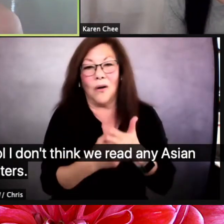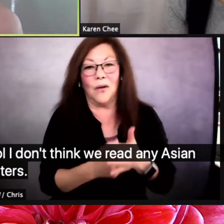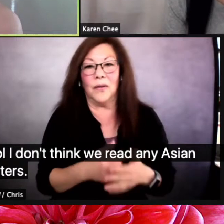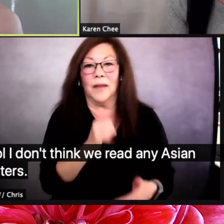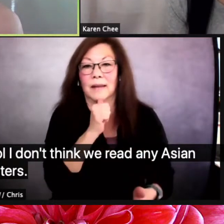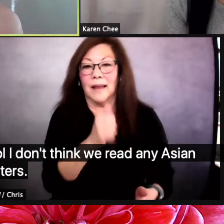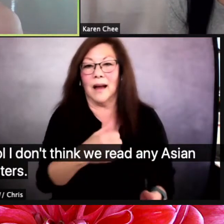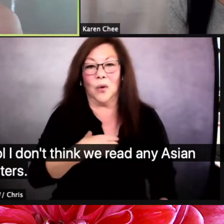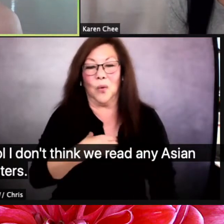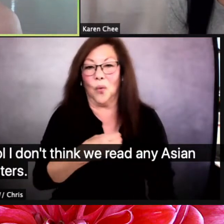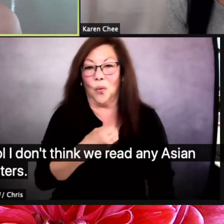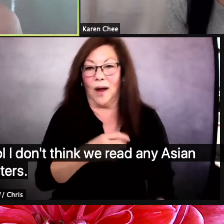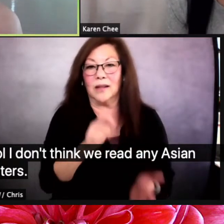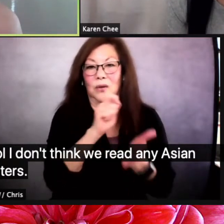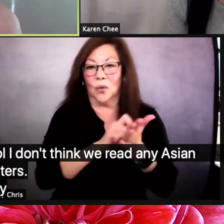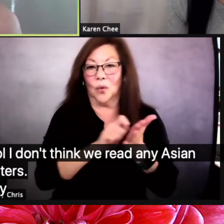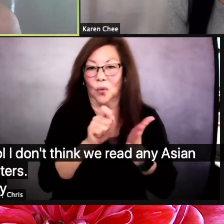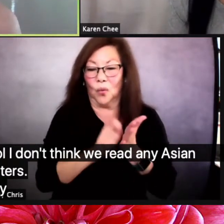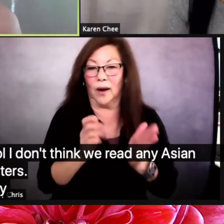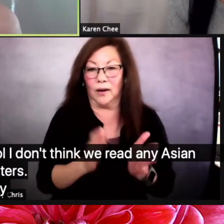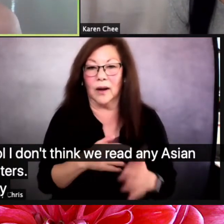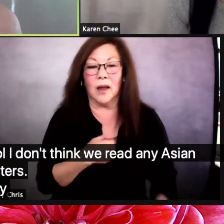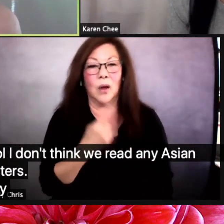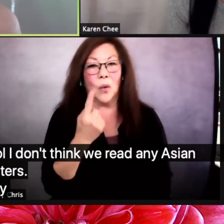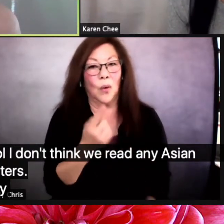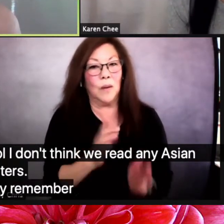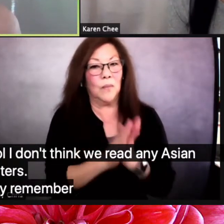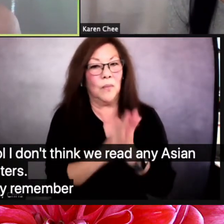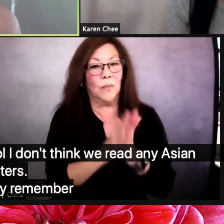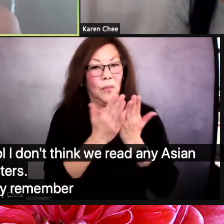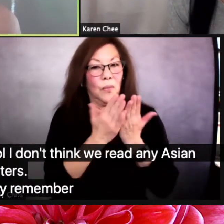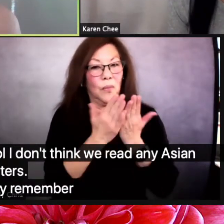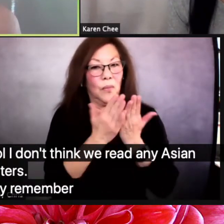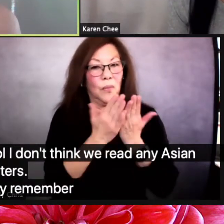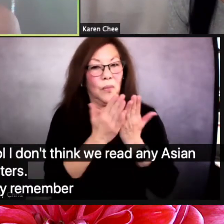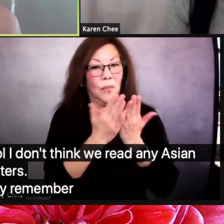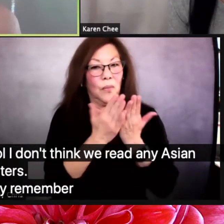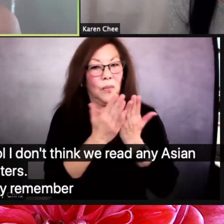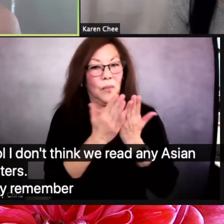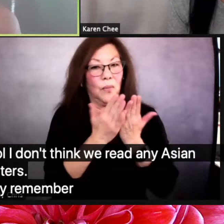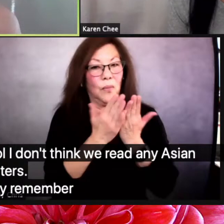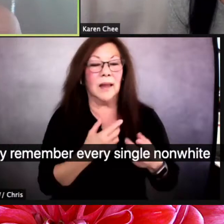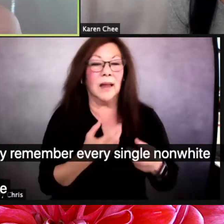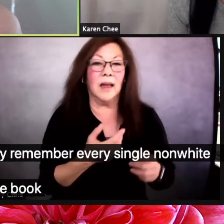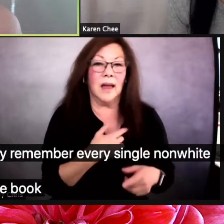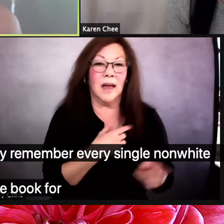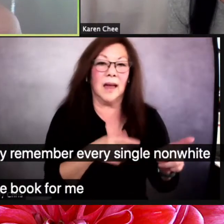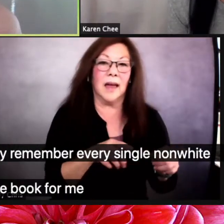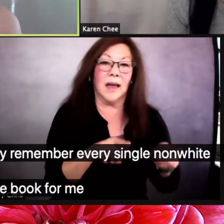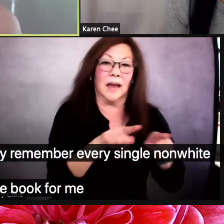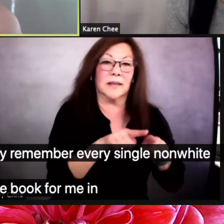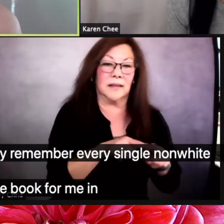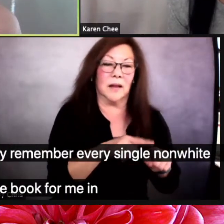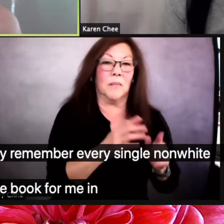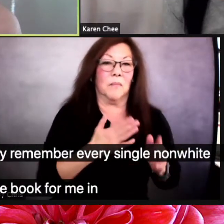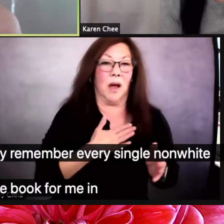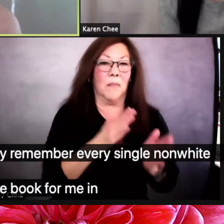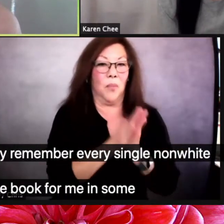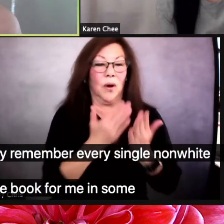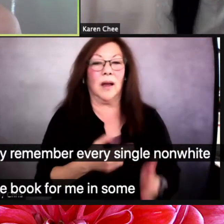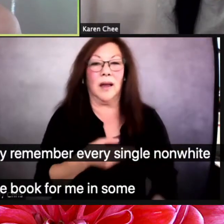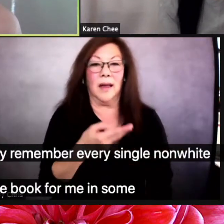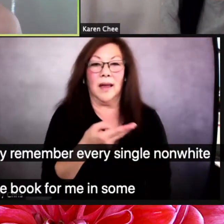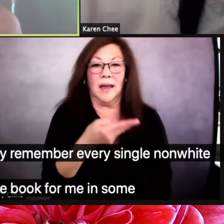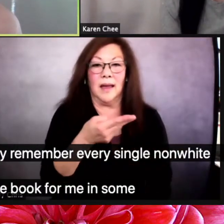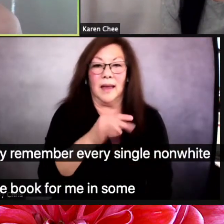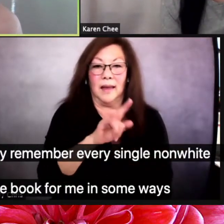so like one really formative book for me, and in some ways formative for How Much of These Hills is Gold, is Toni Morrison's Beloved. And